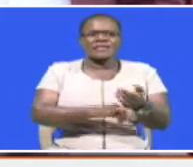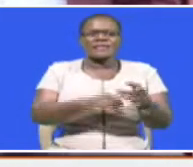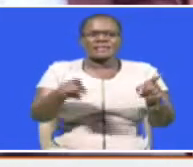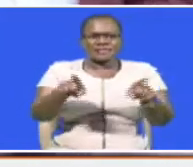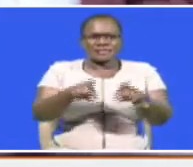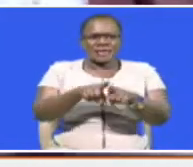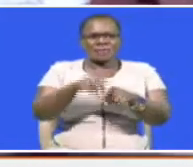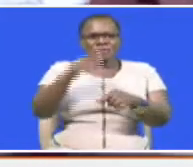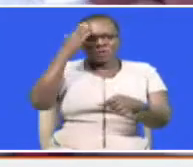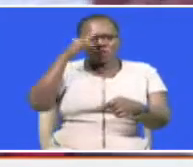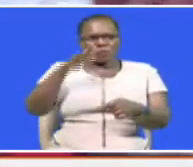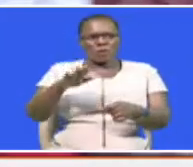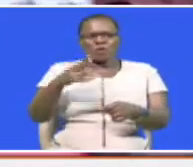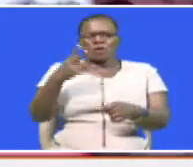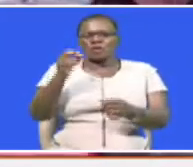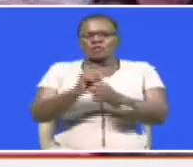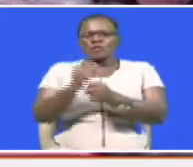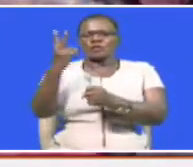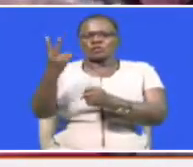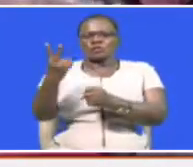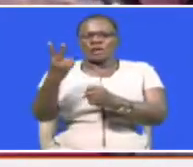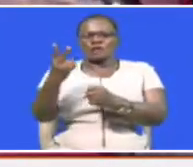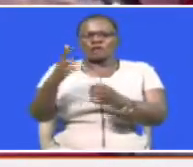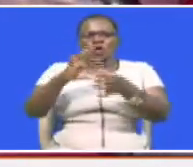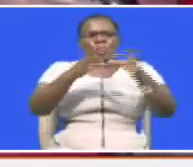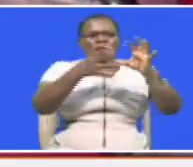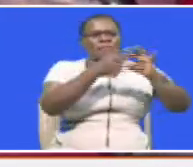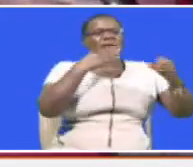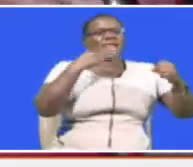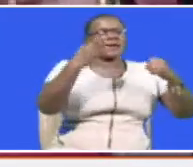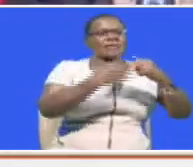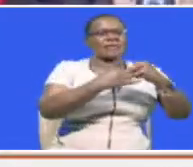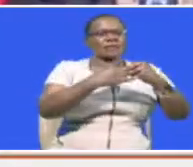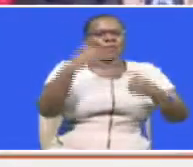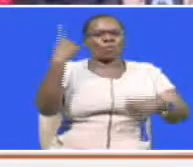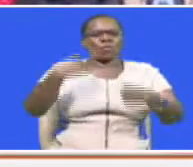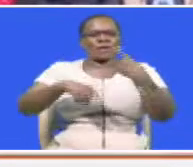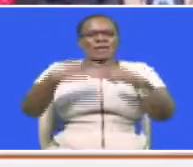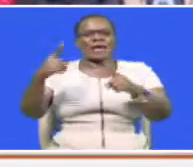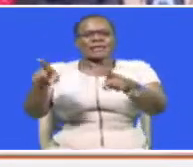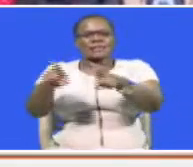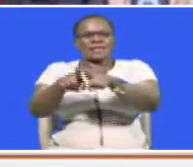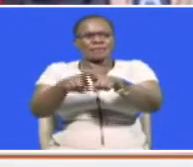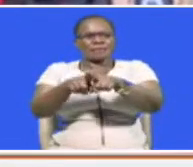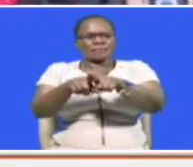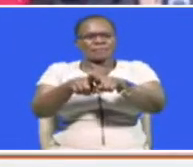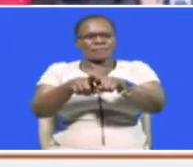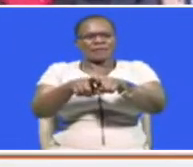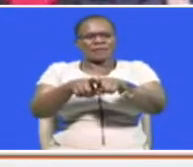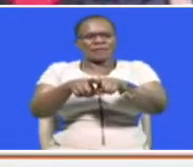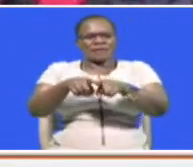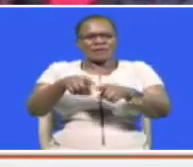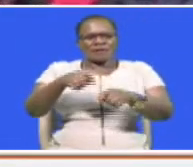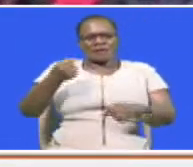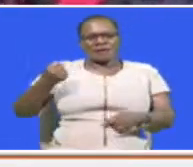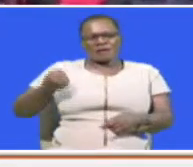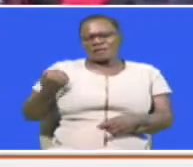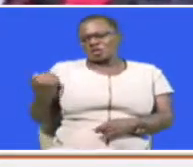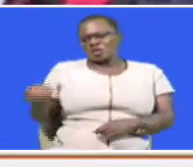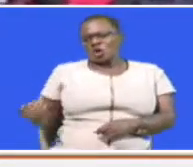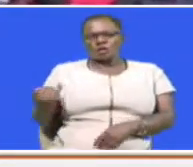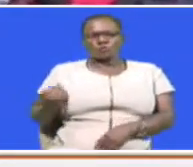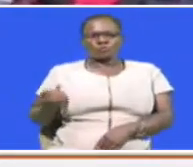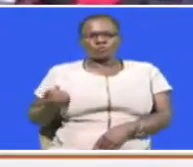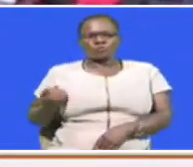known to many is the 2012 Olympic 800 meters bronze medalist. Also in tow was Faith and Ketum's little